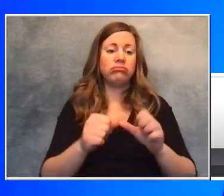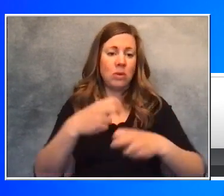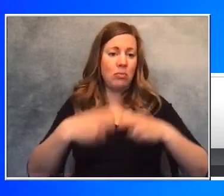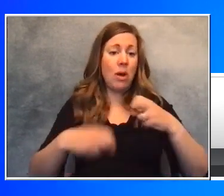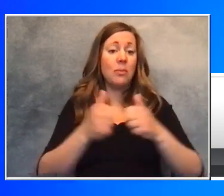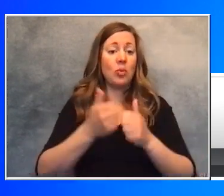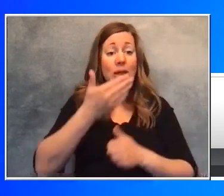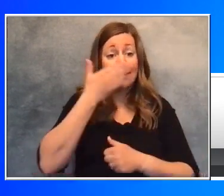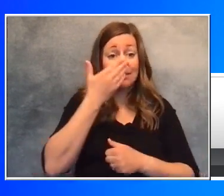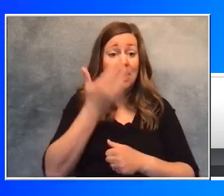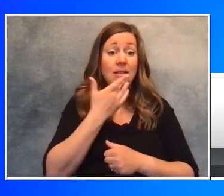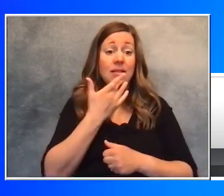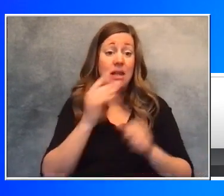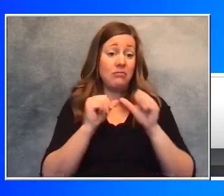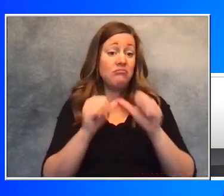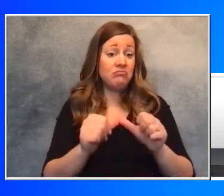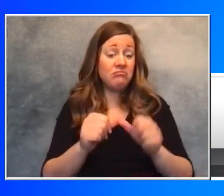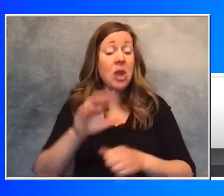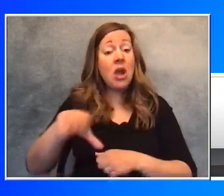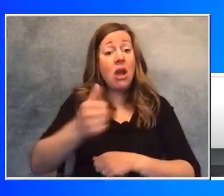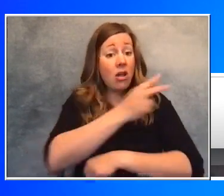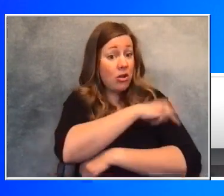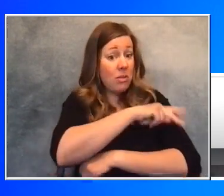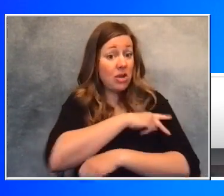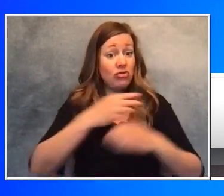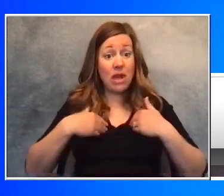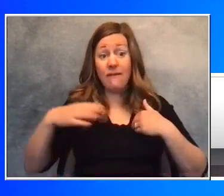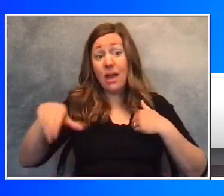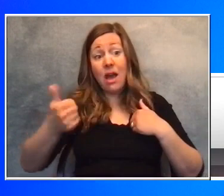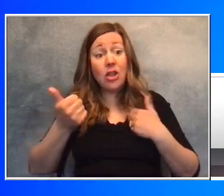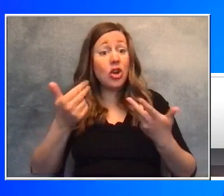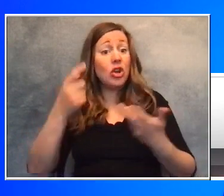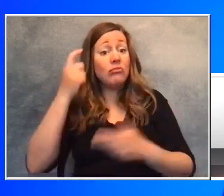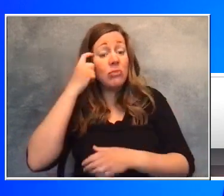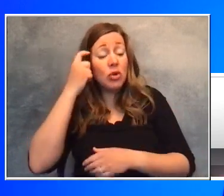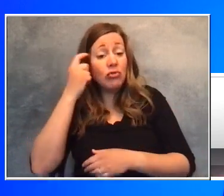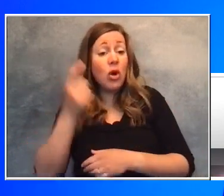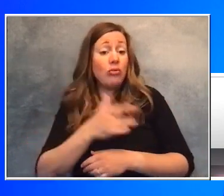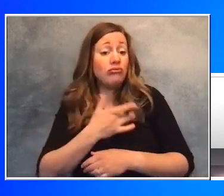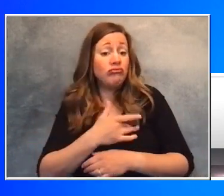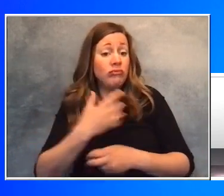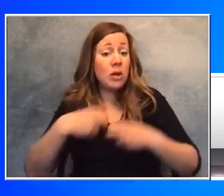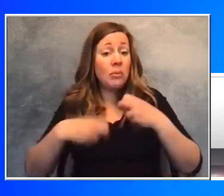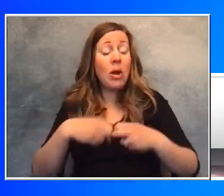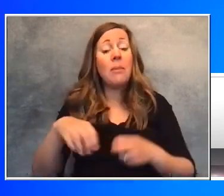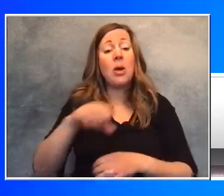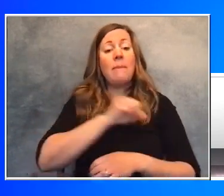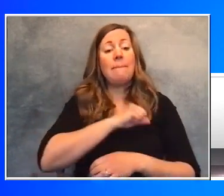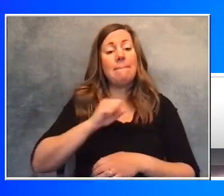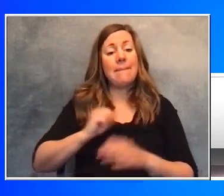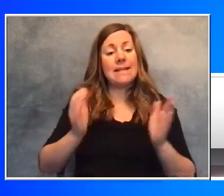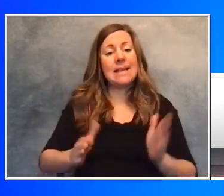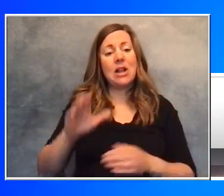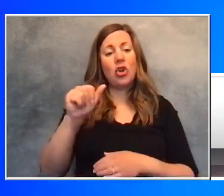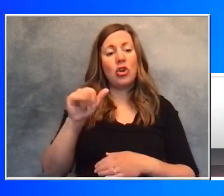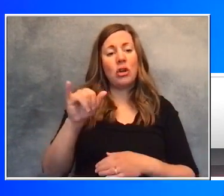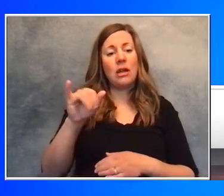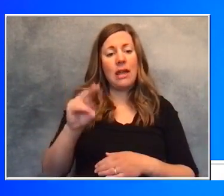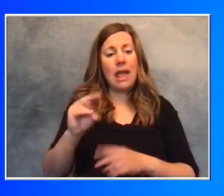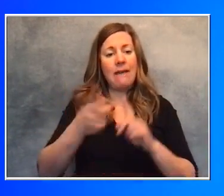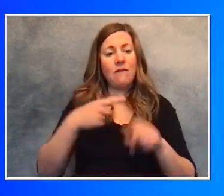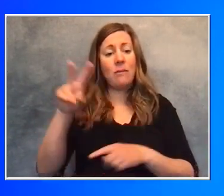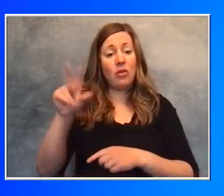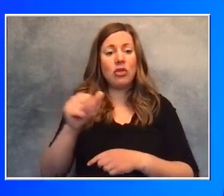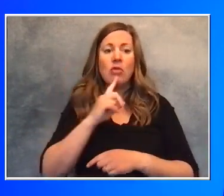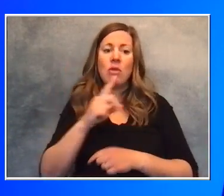taste. Other patients have had other neurosensory problems. Senator Kaine from Virginia, who's a big advocate for long